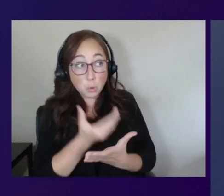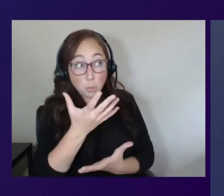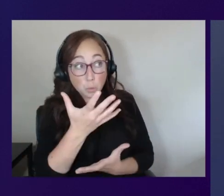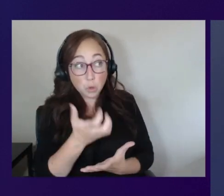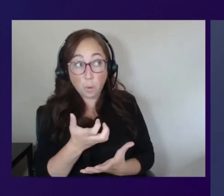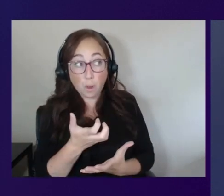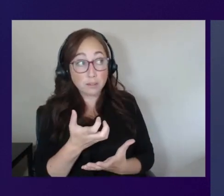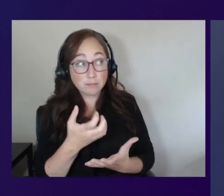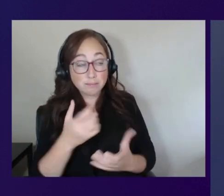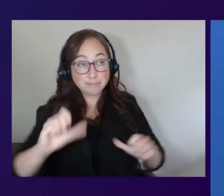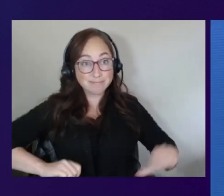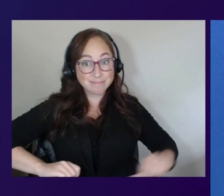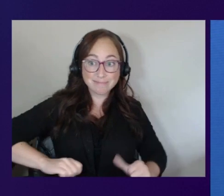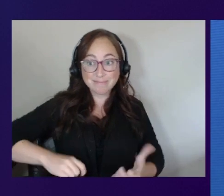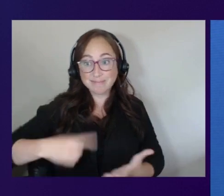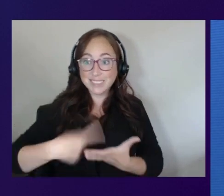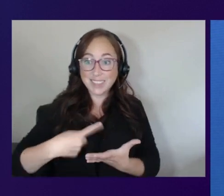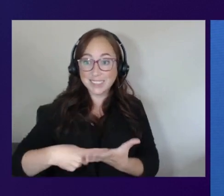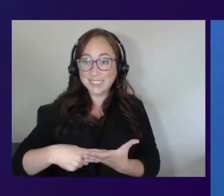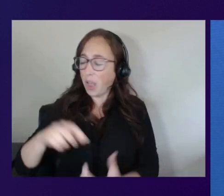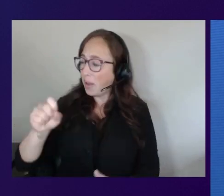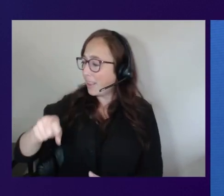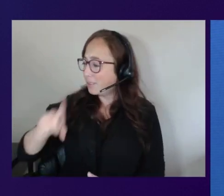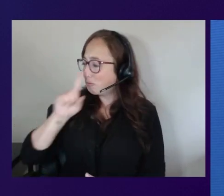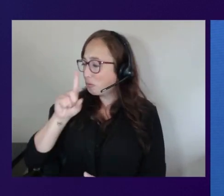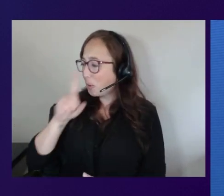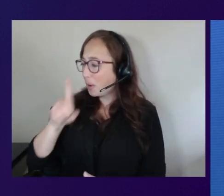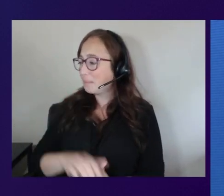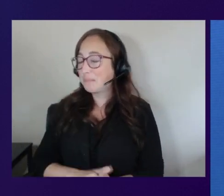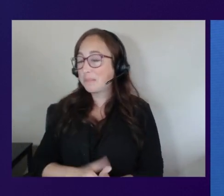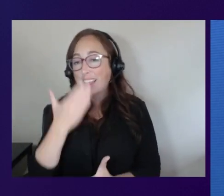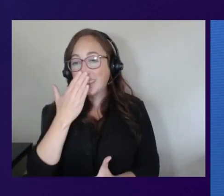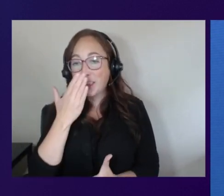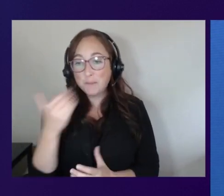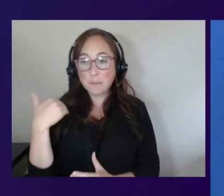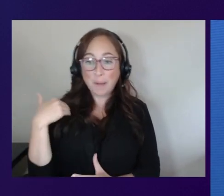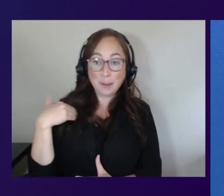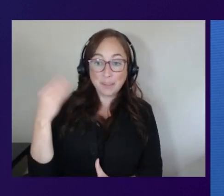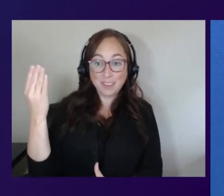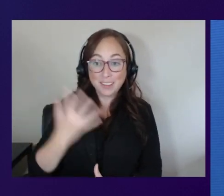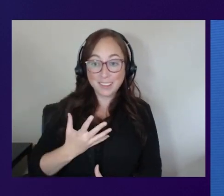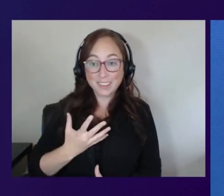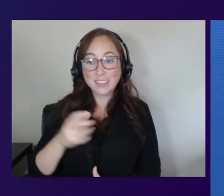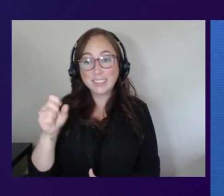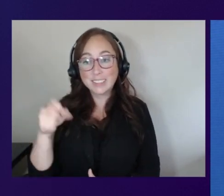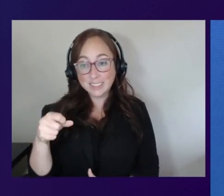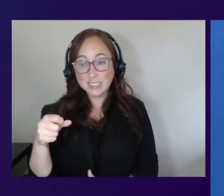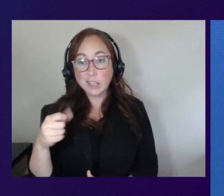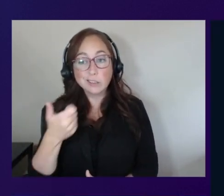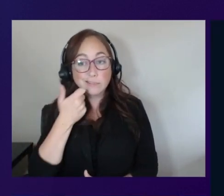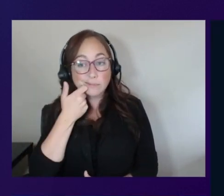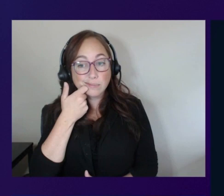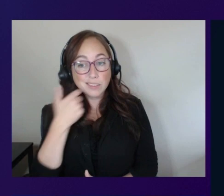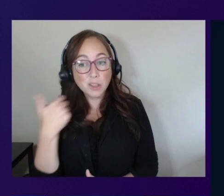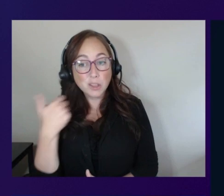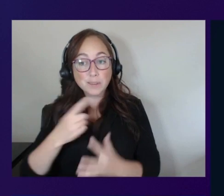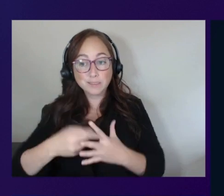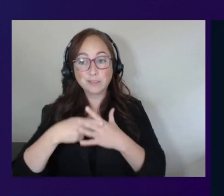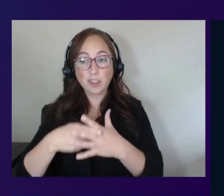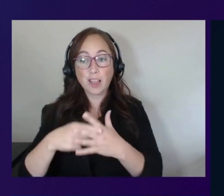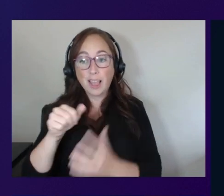now as we close up? Oh, definitely. Oh, thank you for reminding me that. Recently we launched the AppStream